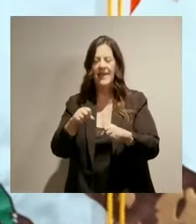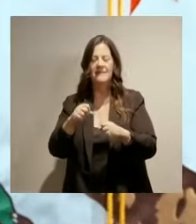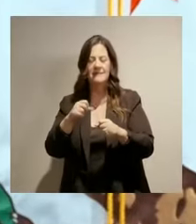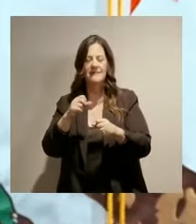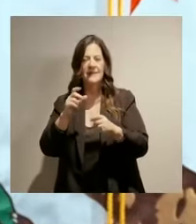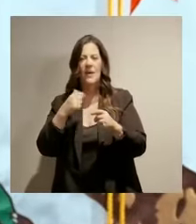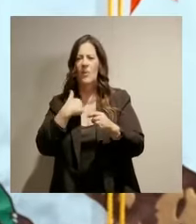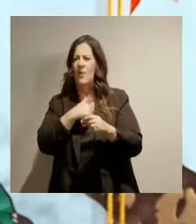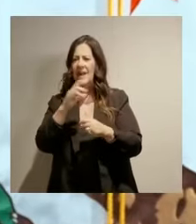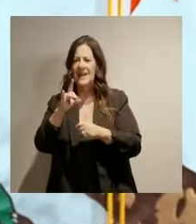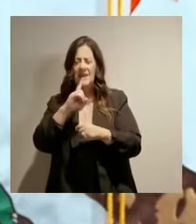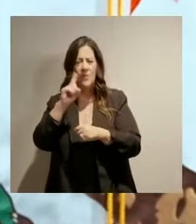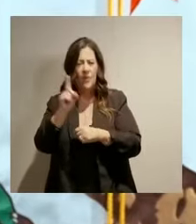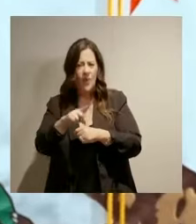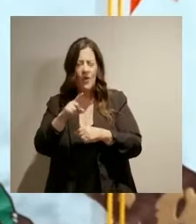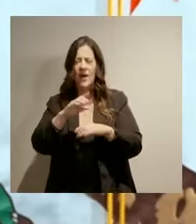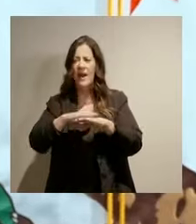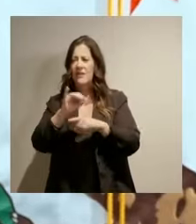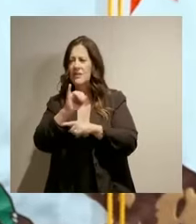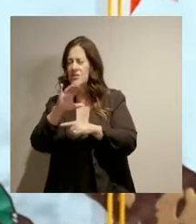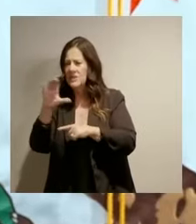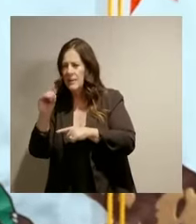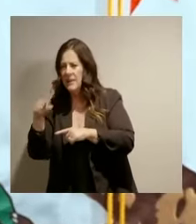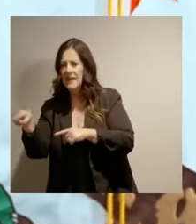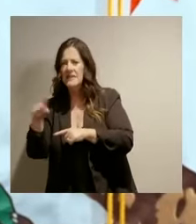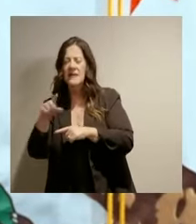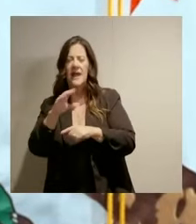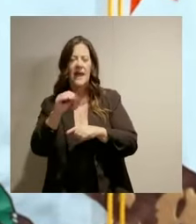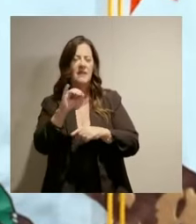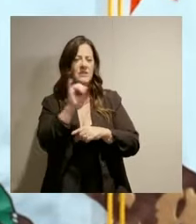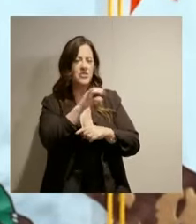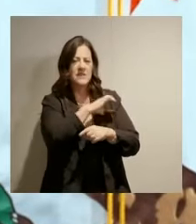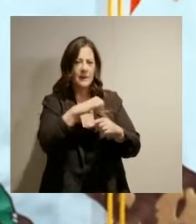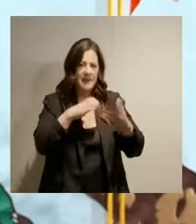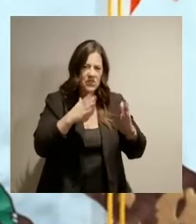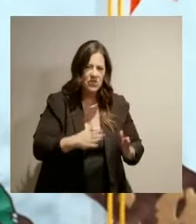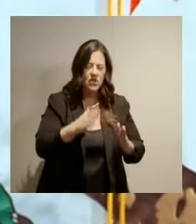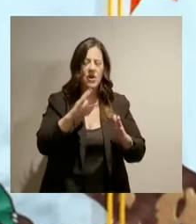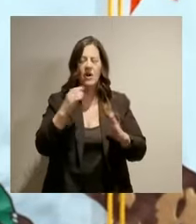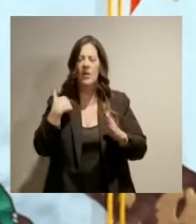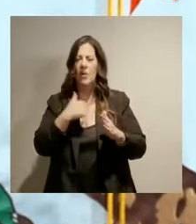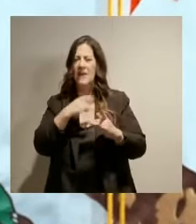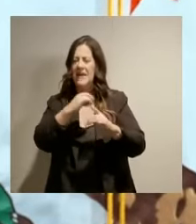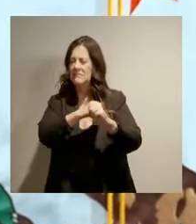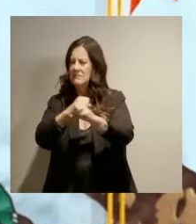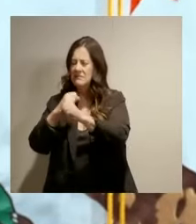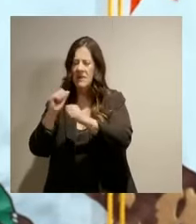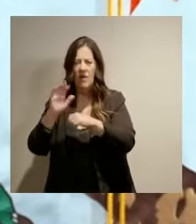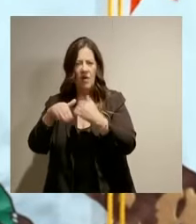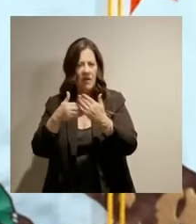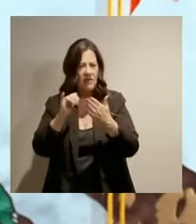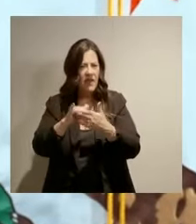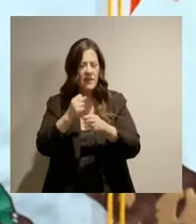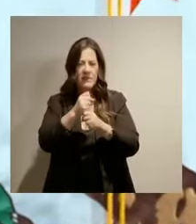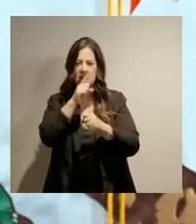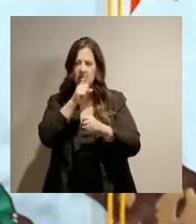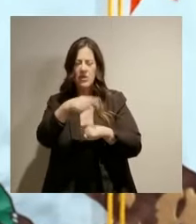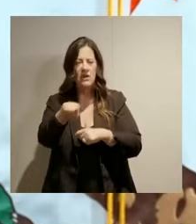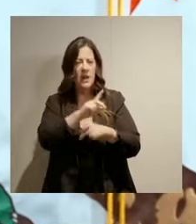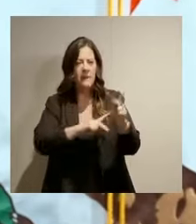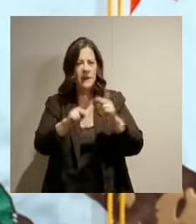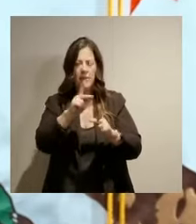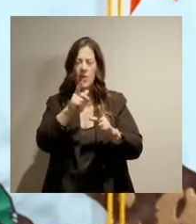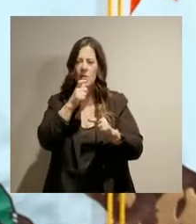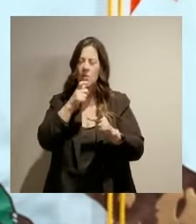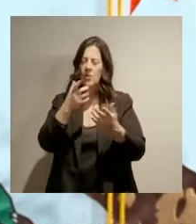executive order, all the things that the insurance commissioner himself has very publicly pronounced and advanced, all the things that a lot of the insurers themselves have been